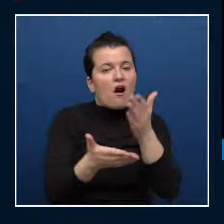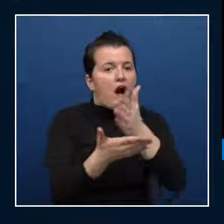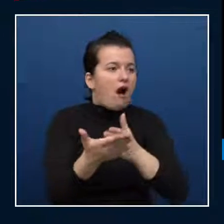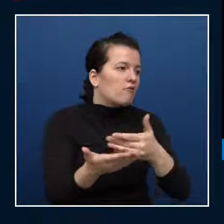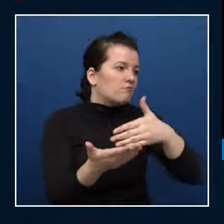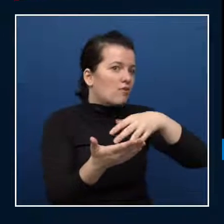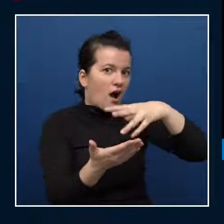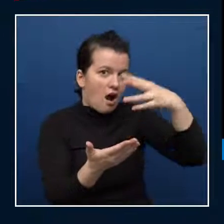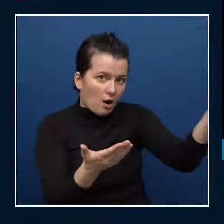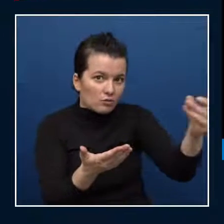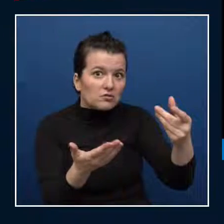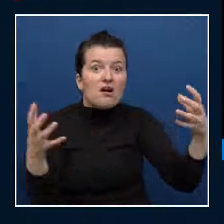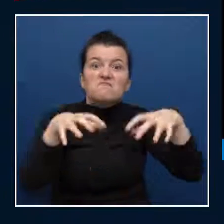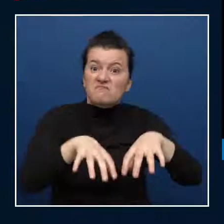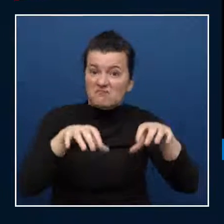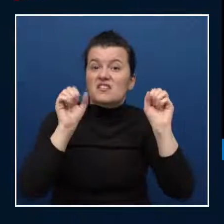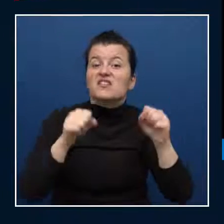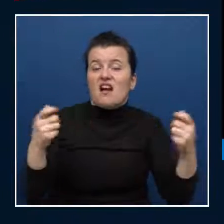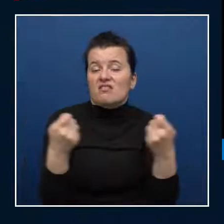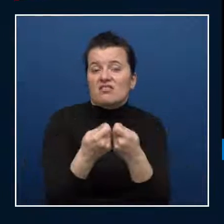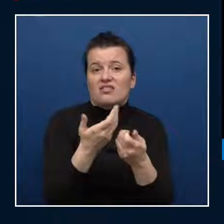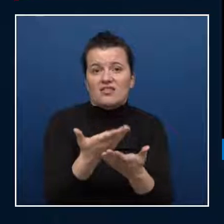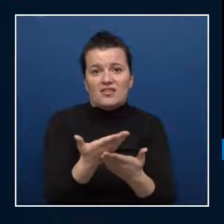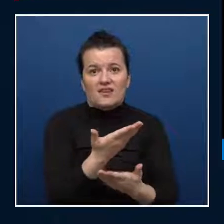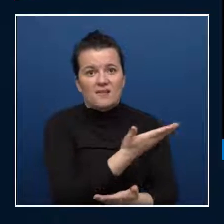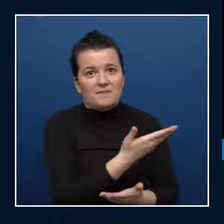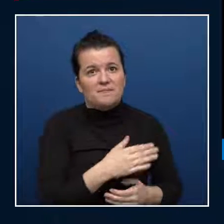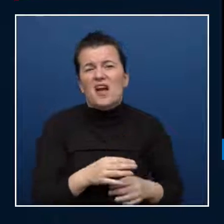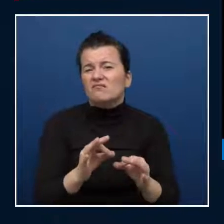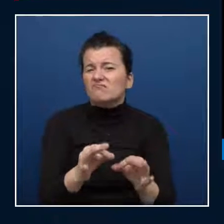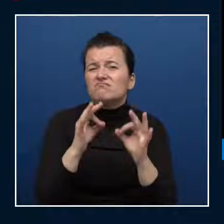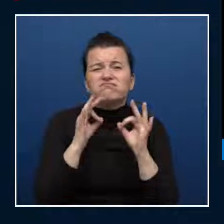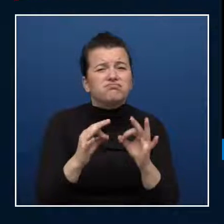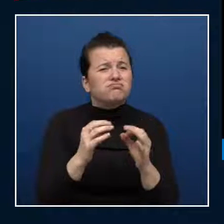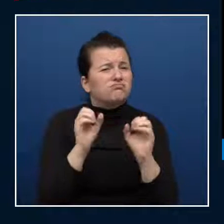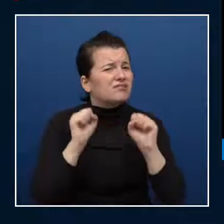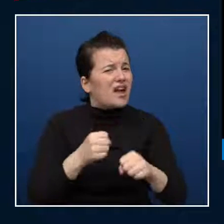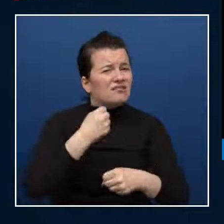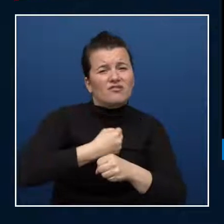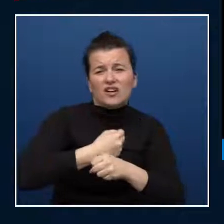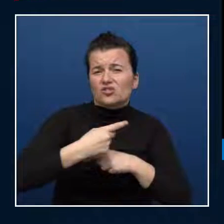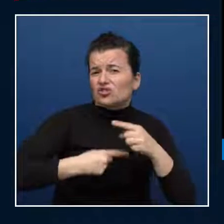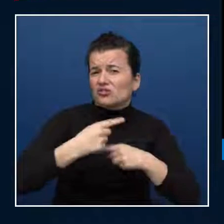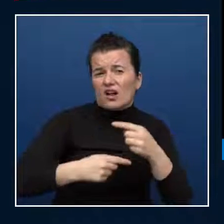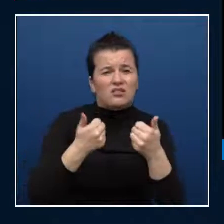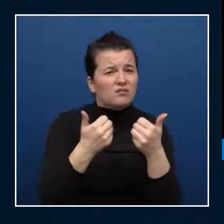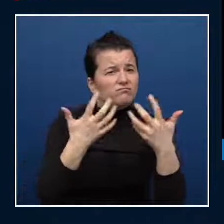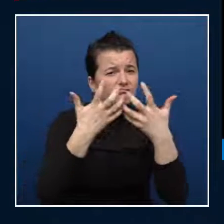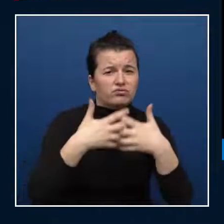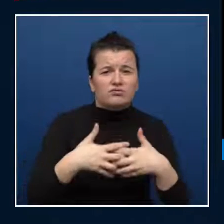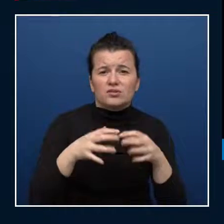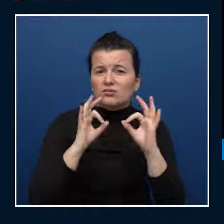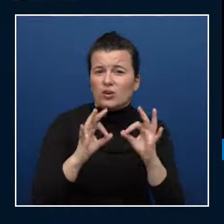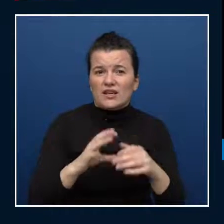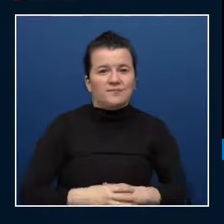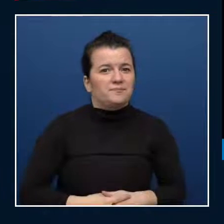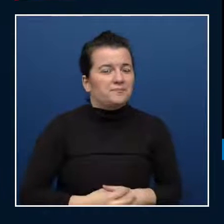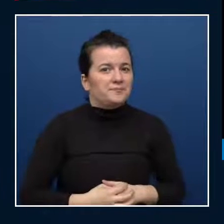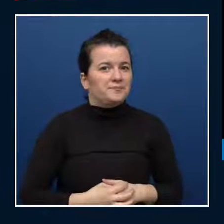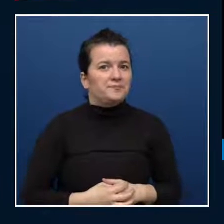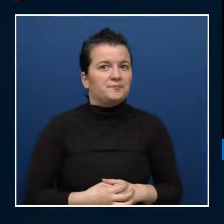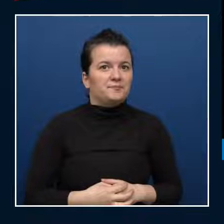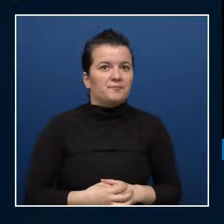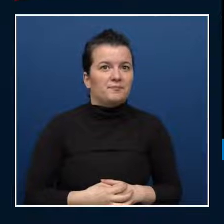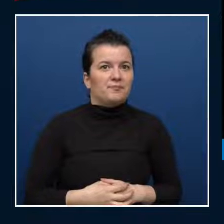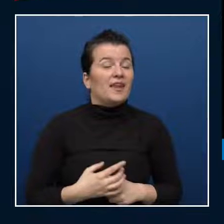as well. So again, great features here and great functionality. This slide I've included because I